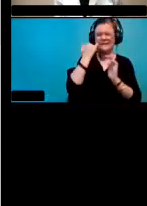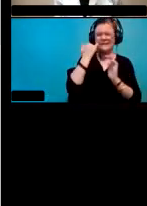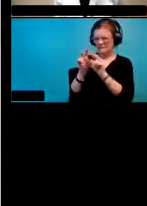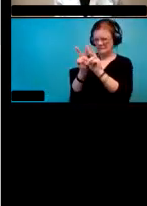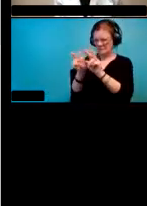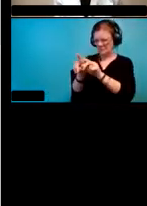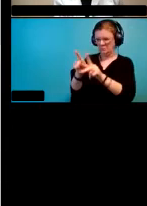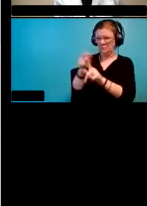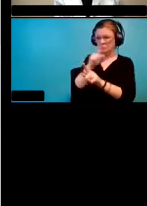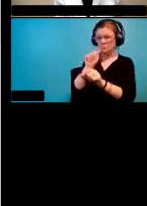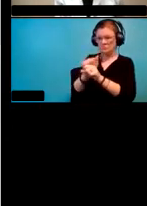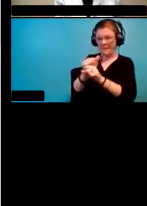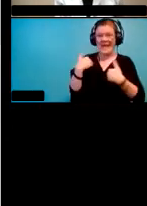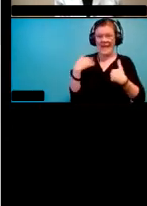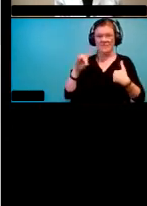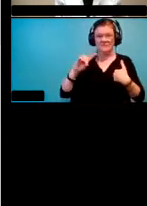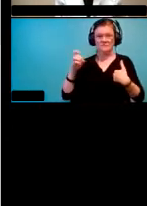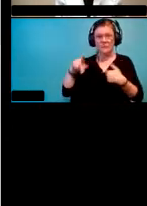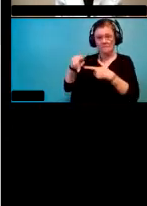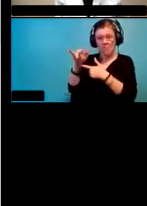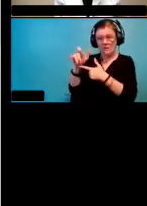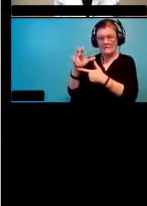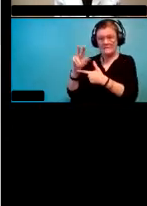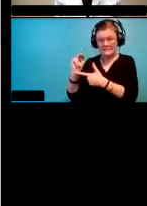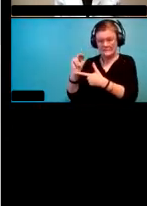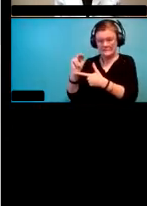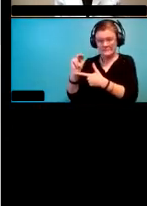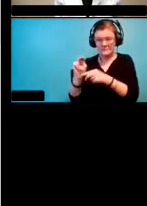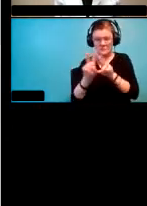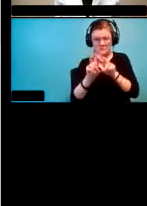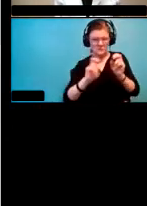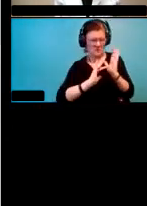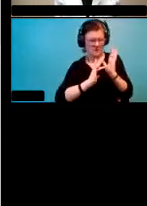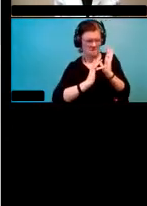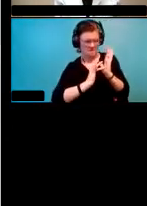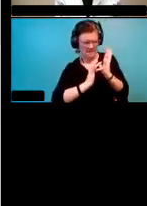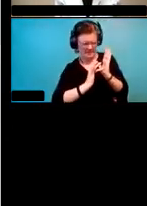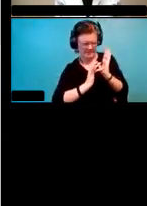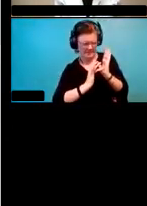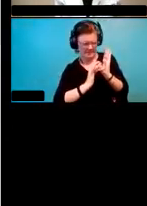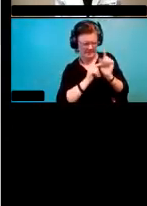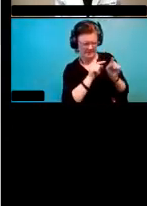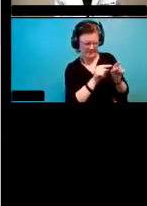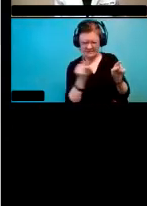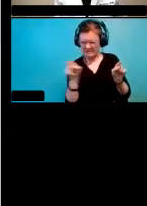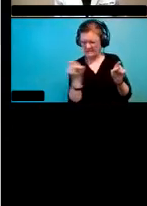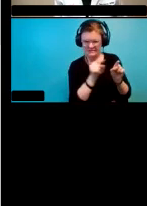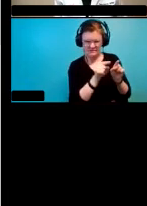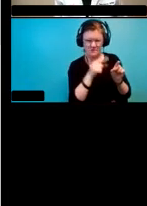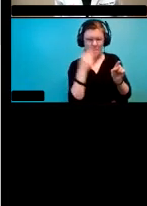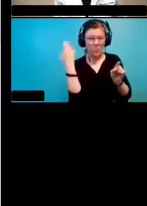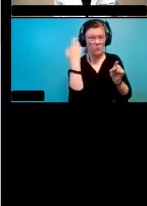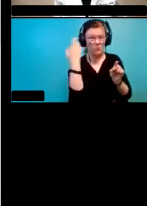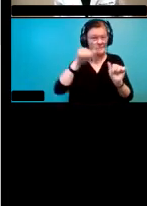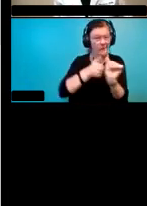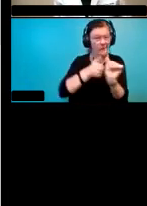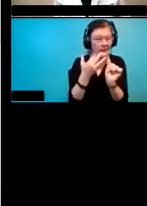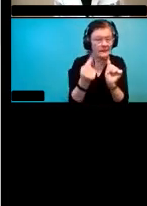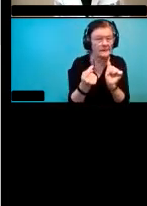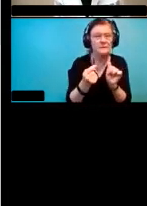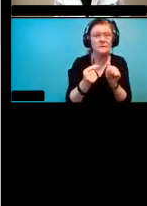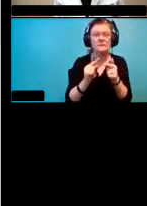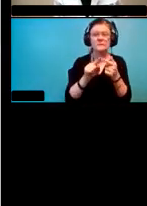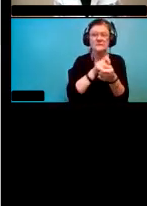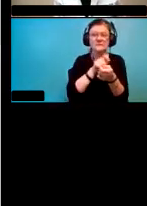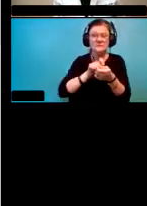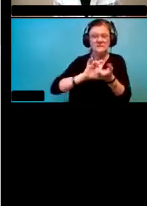have Parkinson's, we have to look at your medication profile and say, but is there a reason for it? Is there a medication that